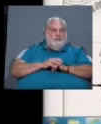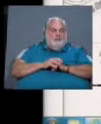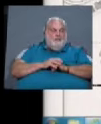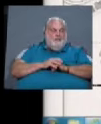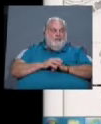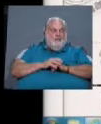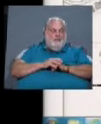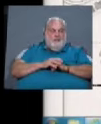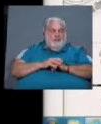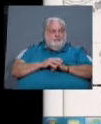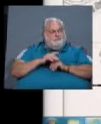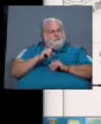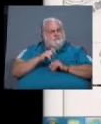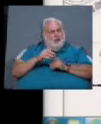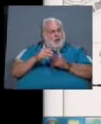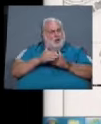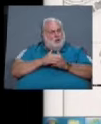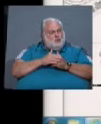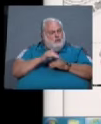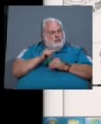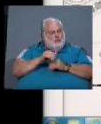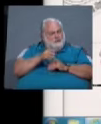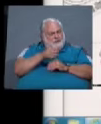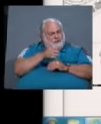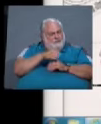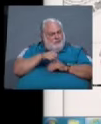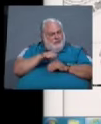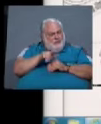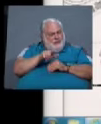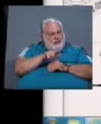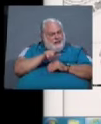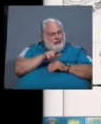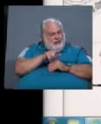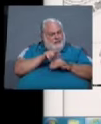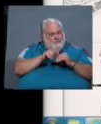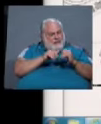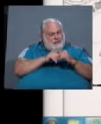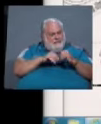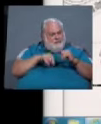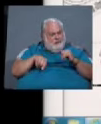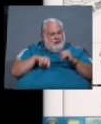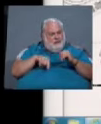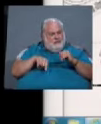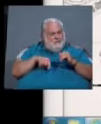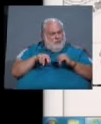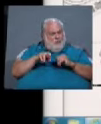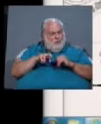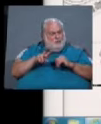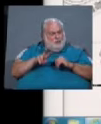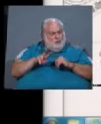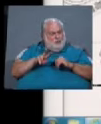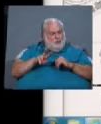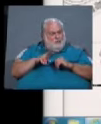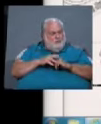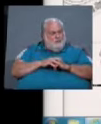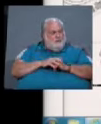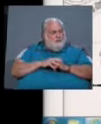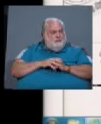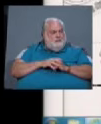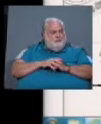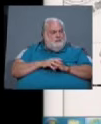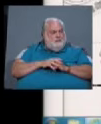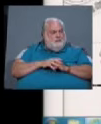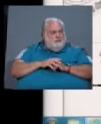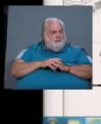And how close is it over here, this little point on the left and the bottom to these houses? What is the buffer?